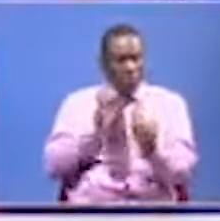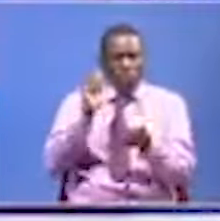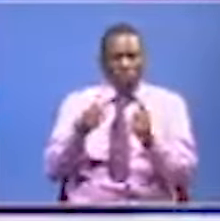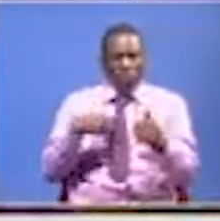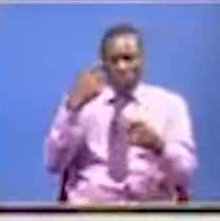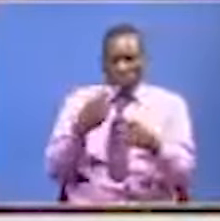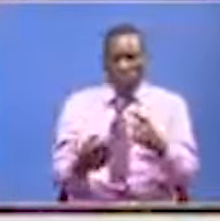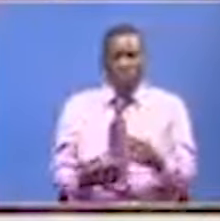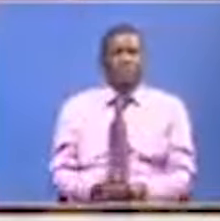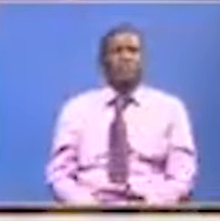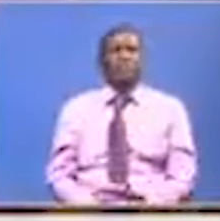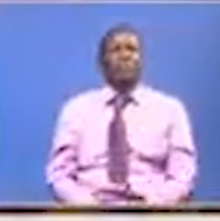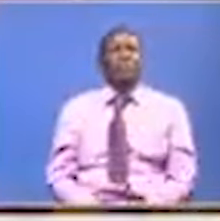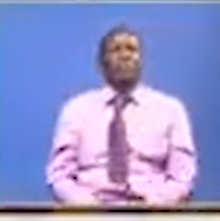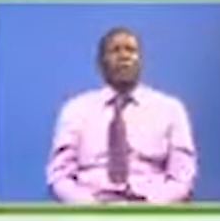year.